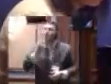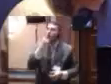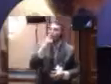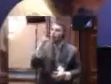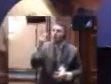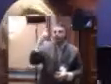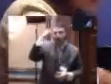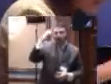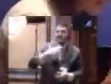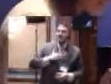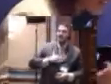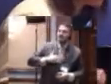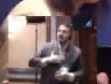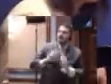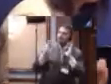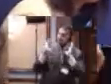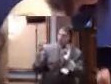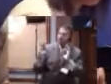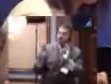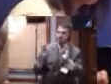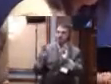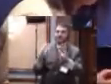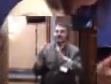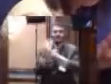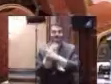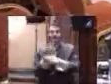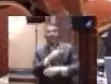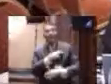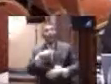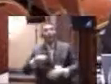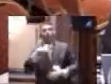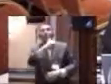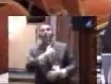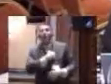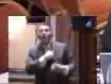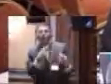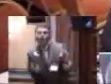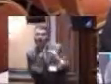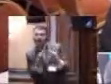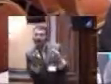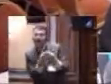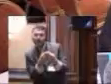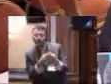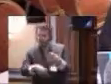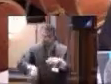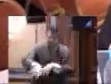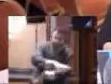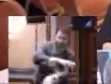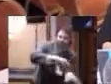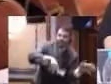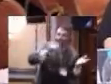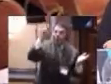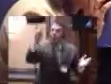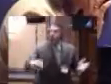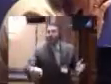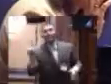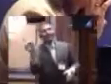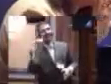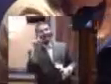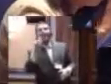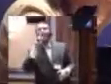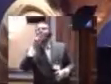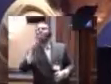and player in the same game. And this was something that was seen as quite key, and hence